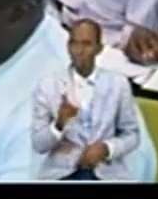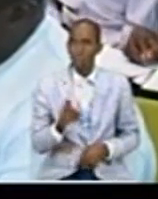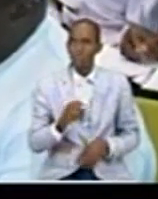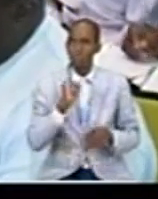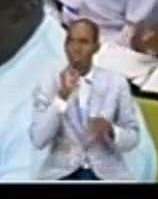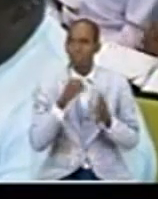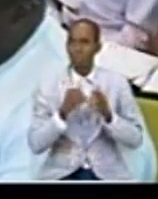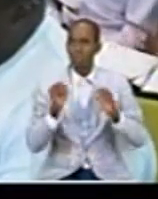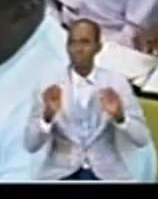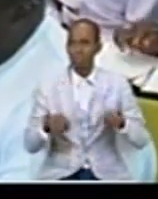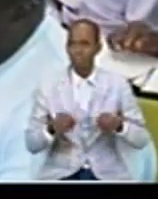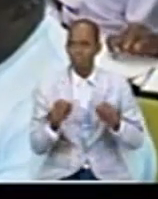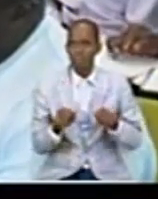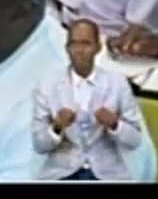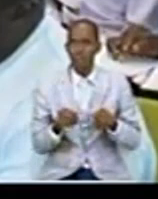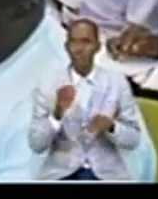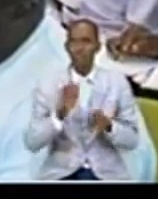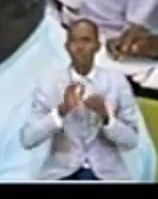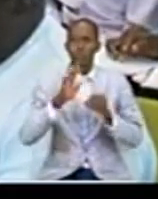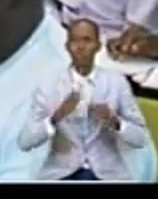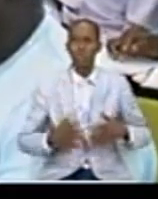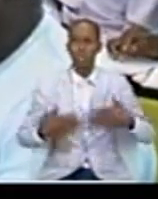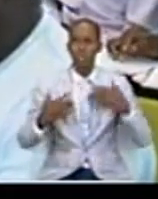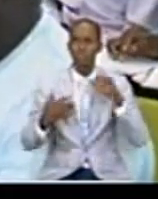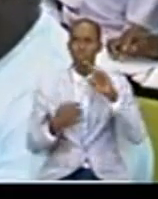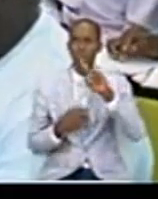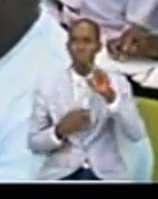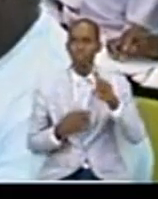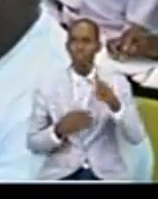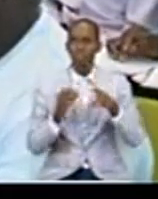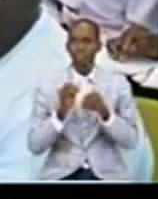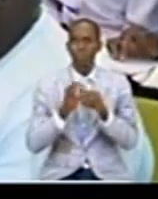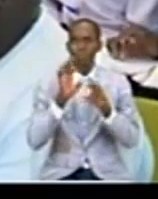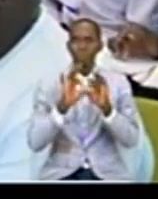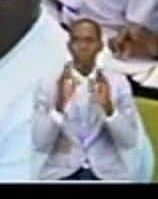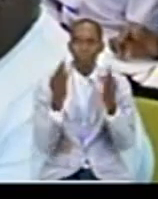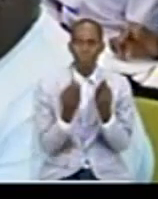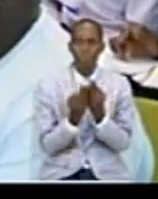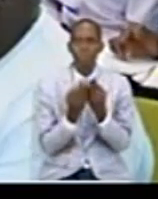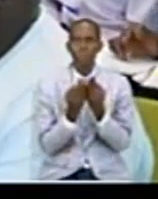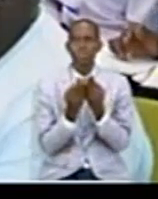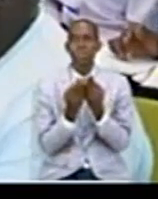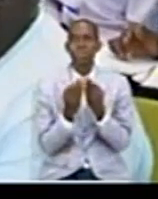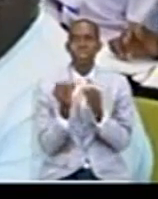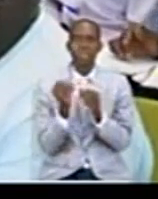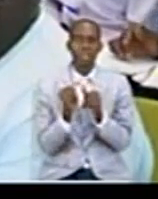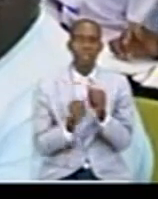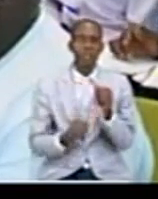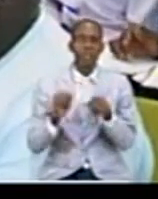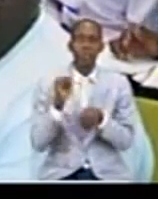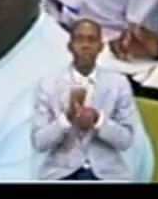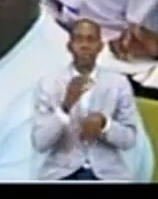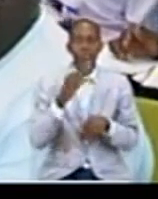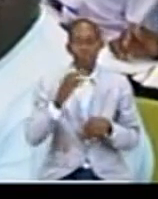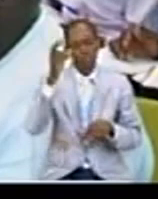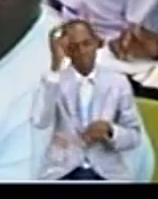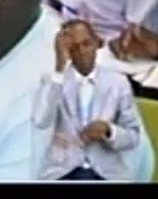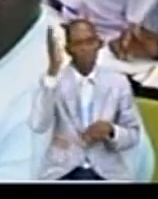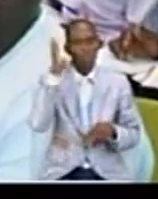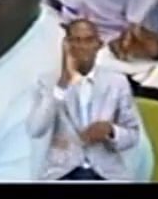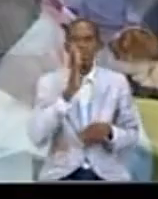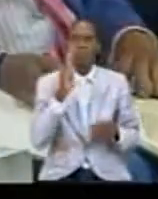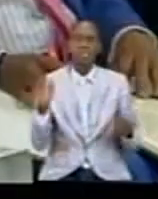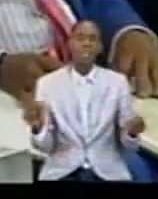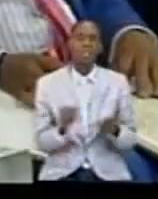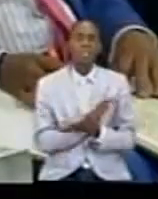Possible? In your life? In your family? Every work of the devil will be